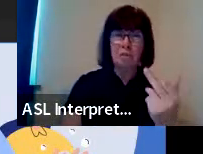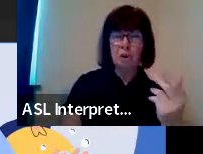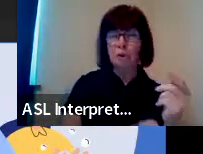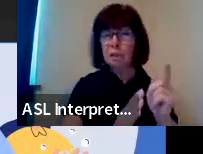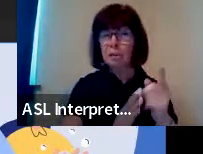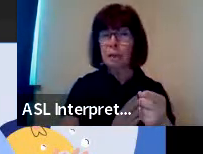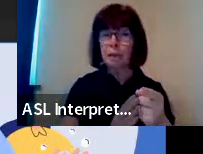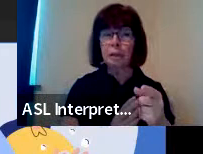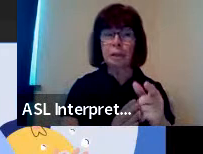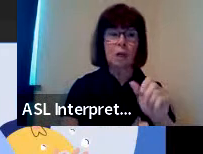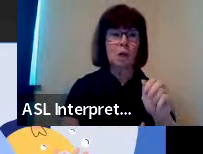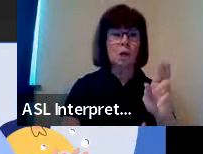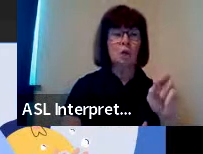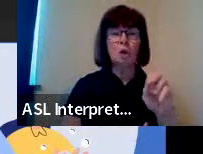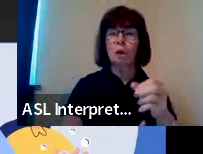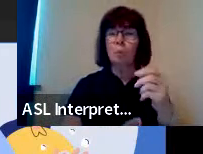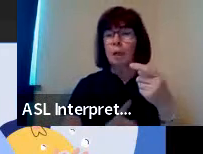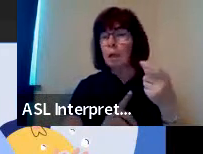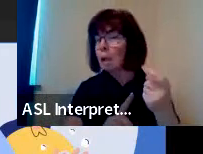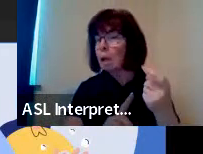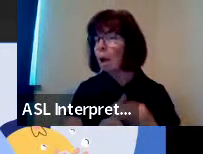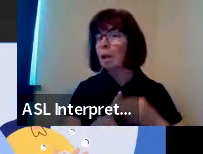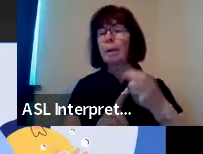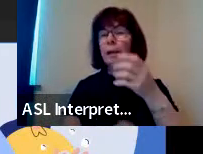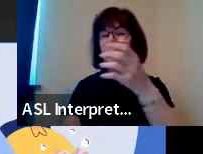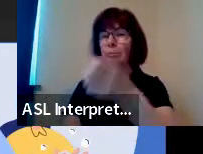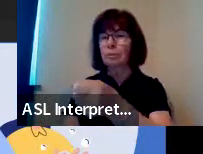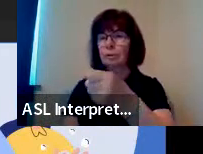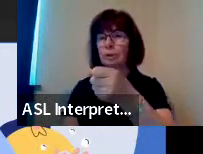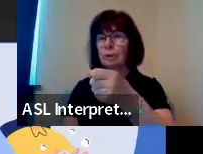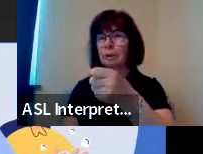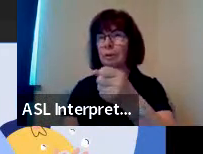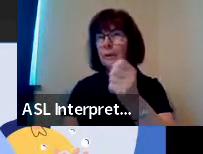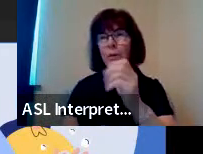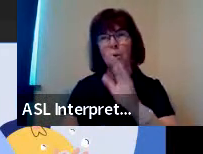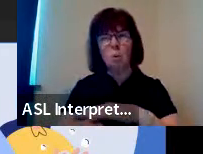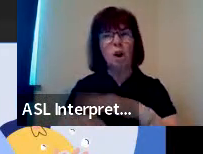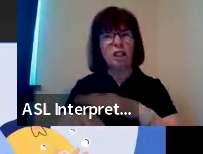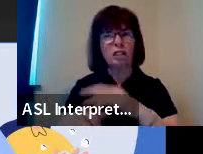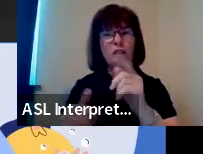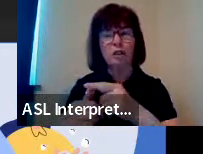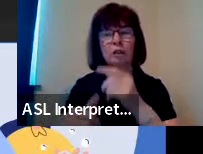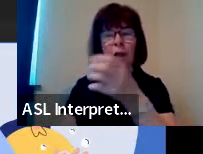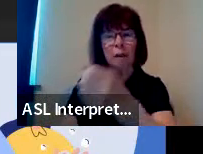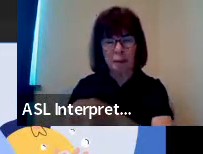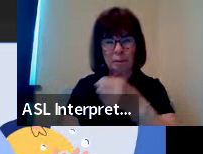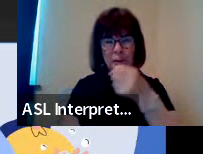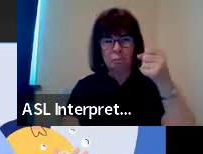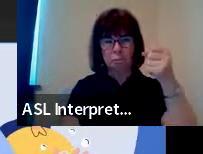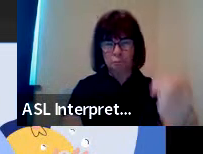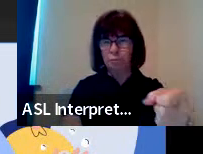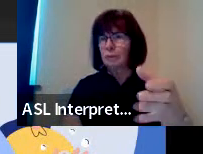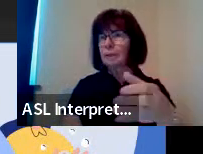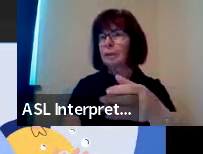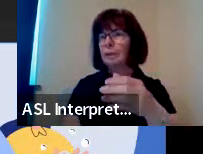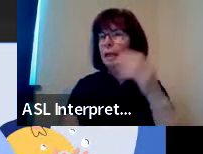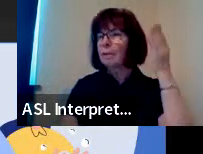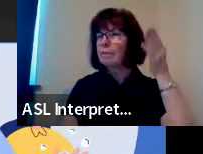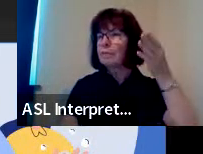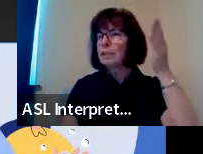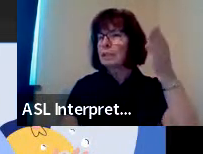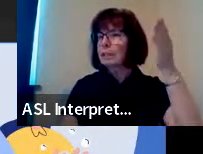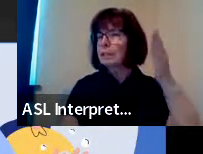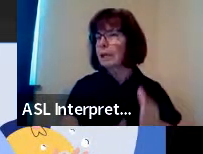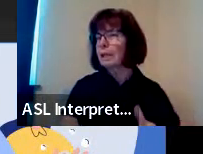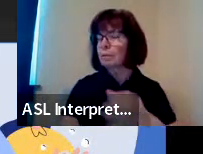Lauren's going to automatically shift. You'll get about a 1 or 2 minute warning. Then she'll shift the facilitator to the next group, which is sort of